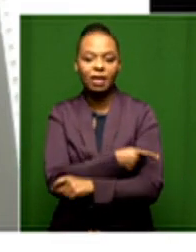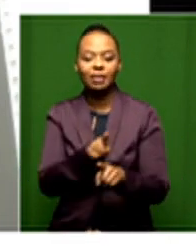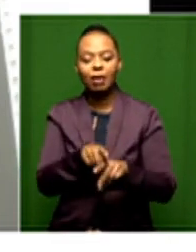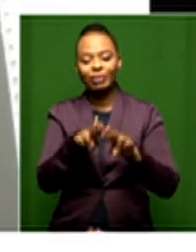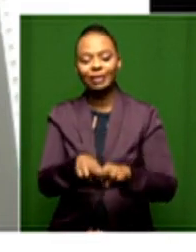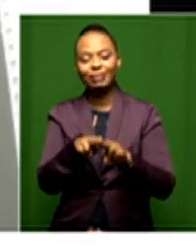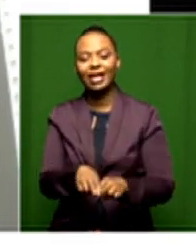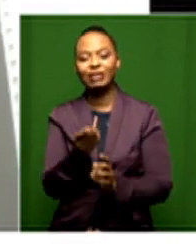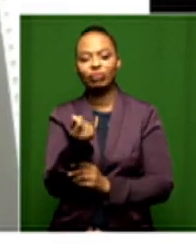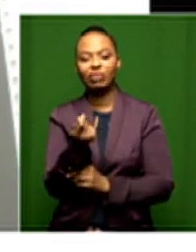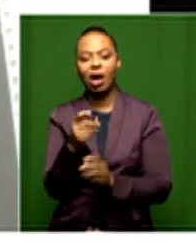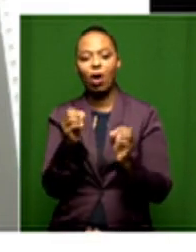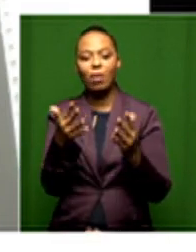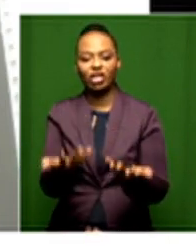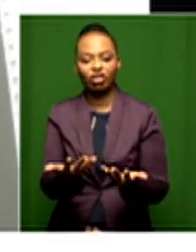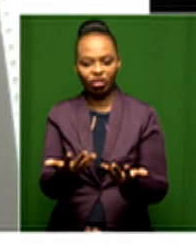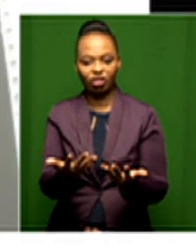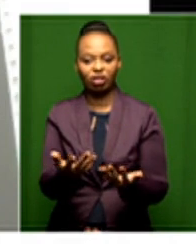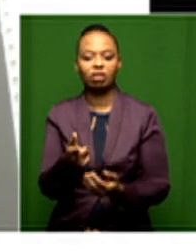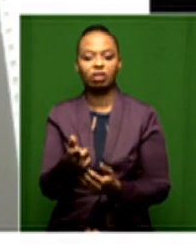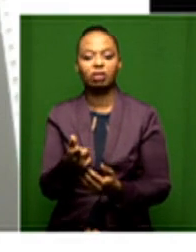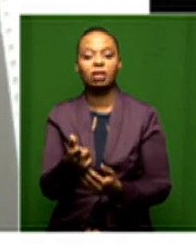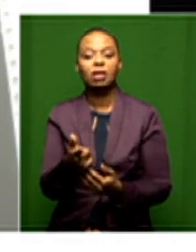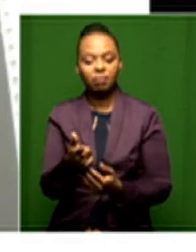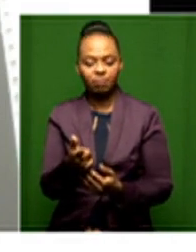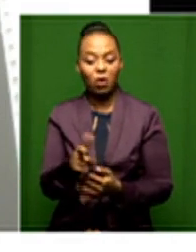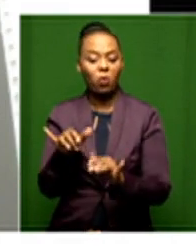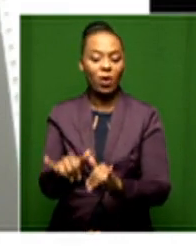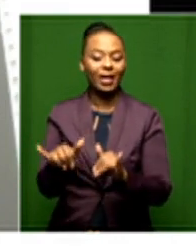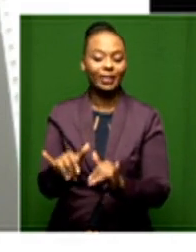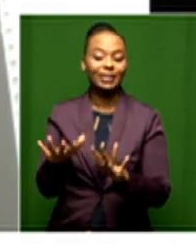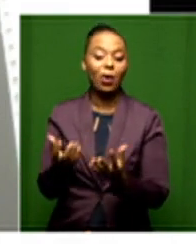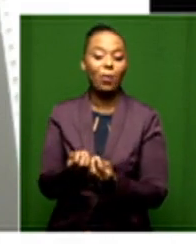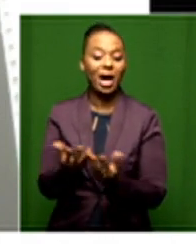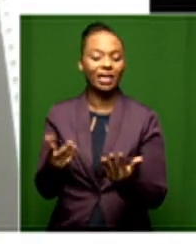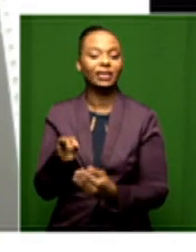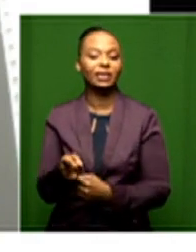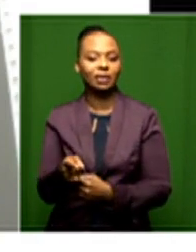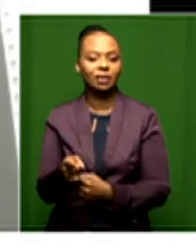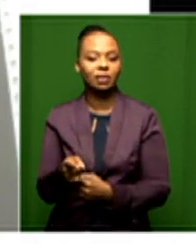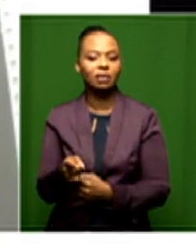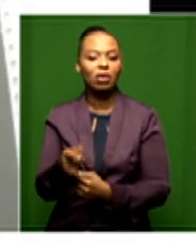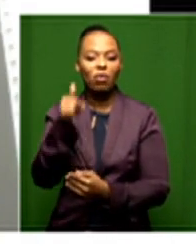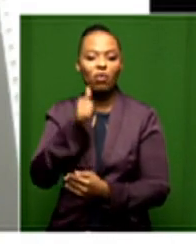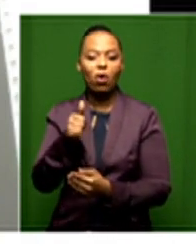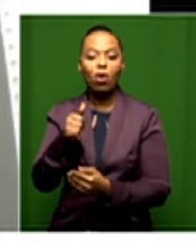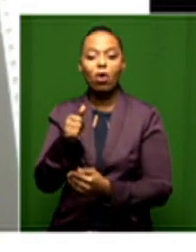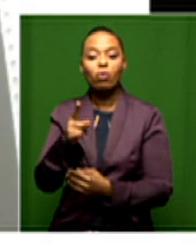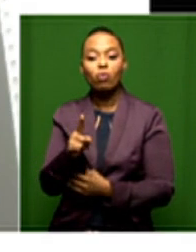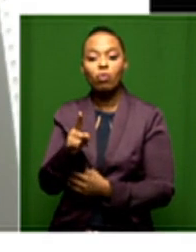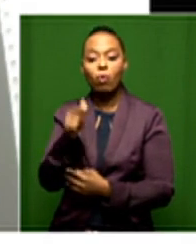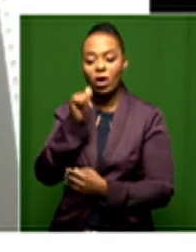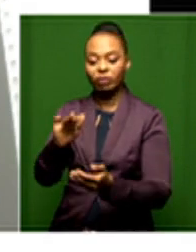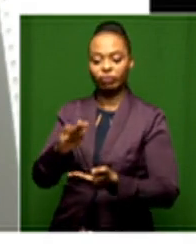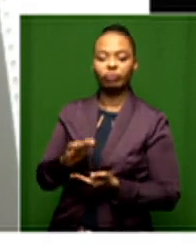waiting for is what the ultimate price will be, at the point of delivery, because I think there's still a